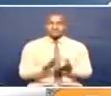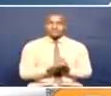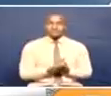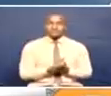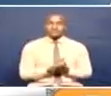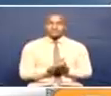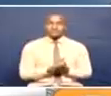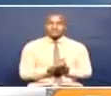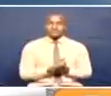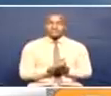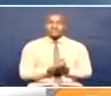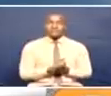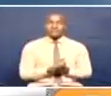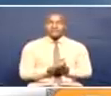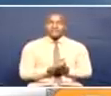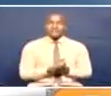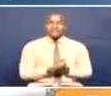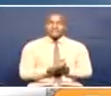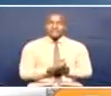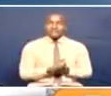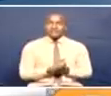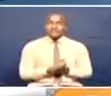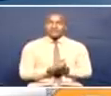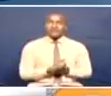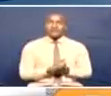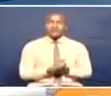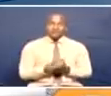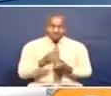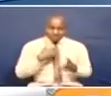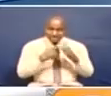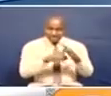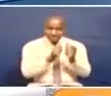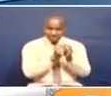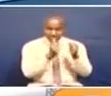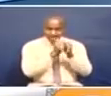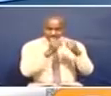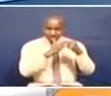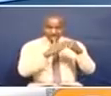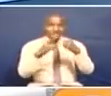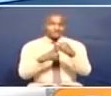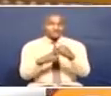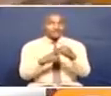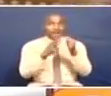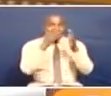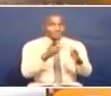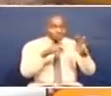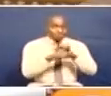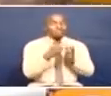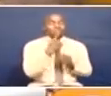yeah. It's a follow-up. We have a book club. I began with 1997. Somebody challenged the election of President